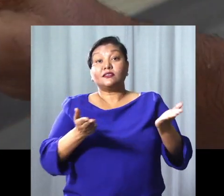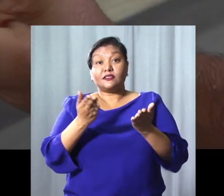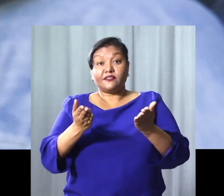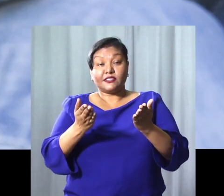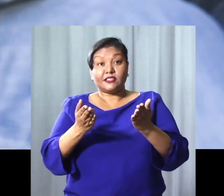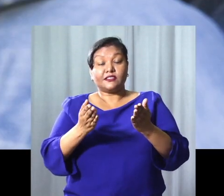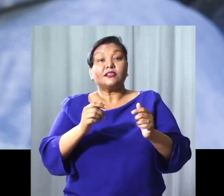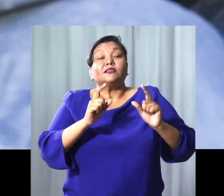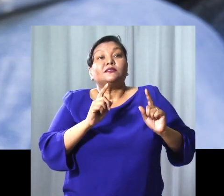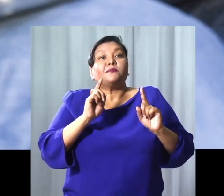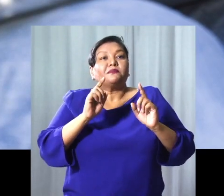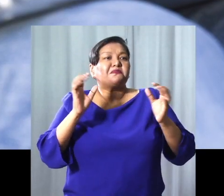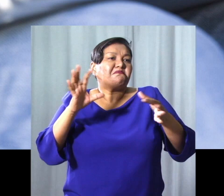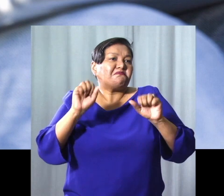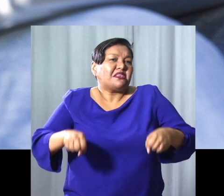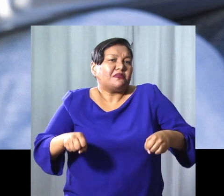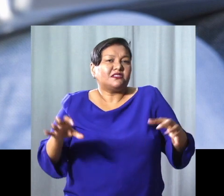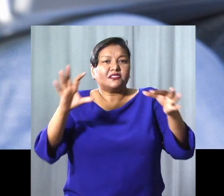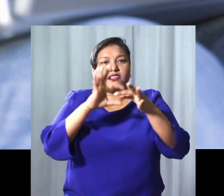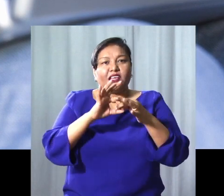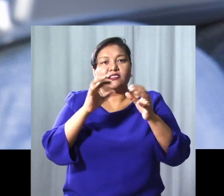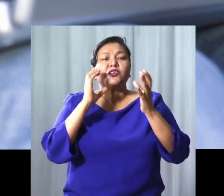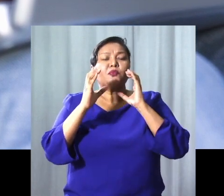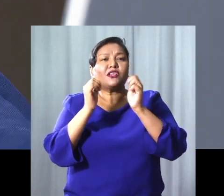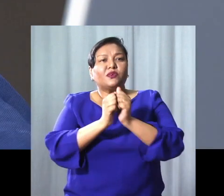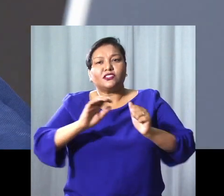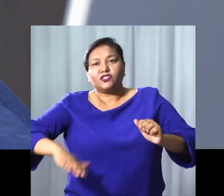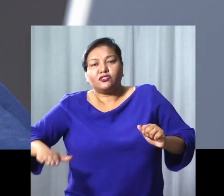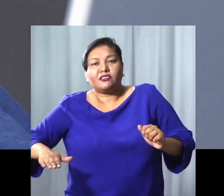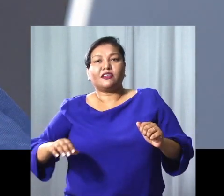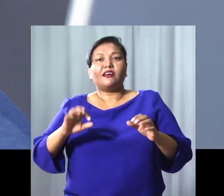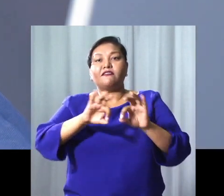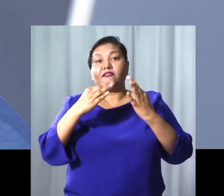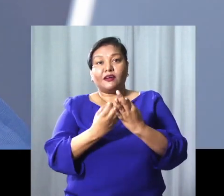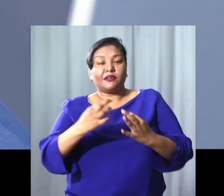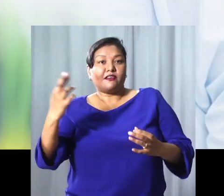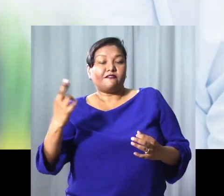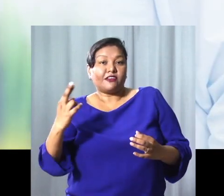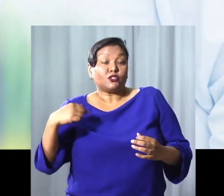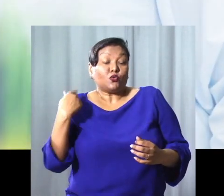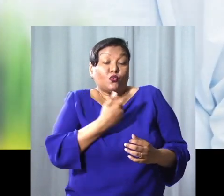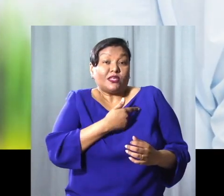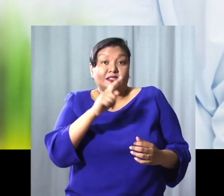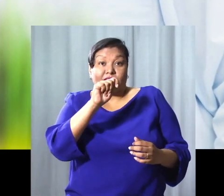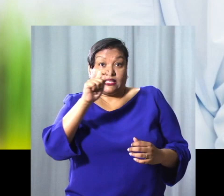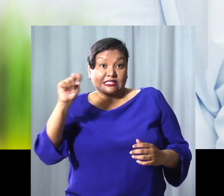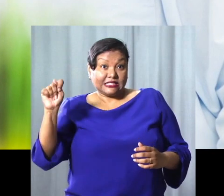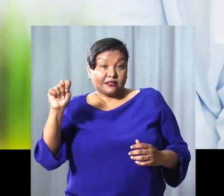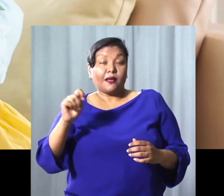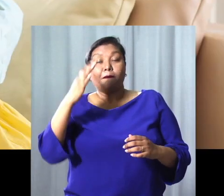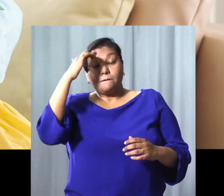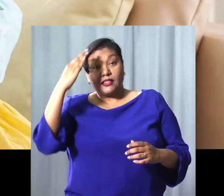can access and use these services in order to connect with their children and other family and